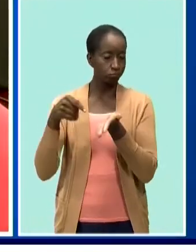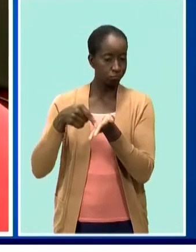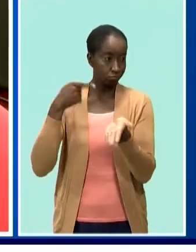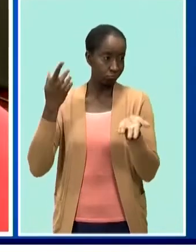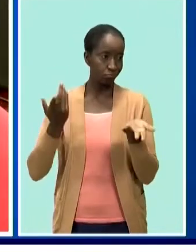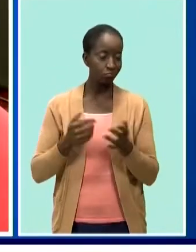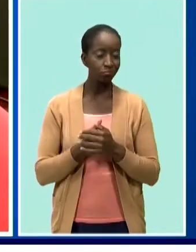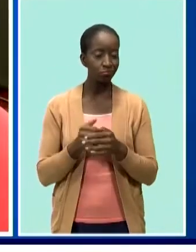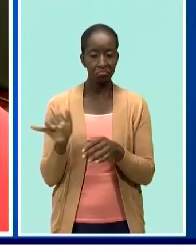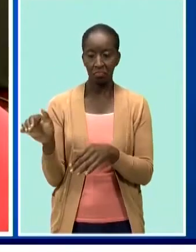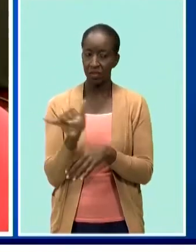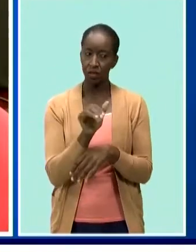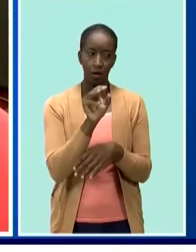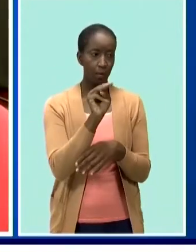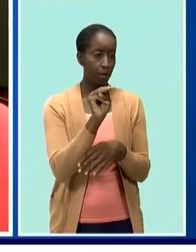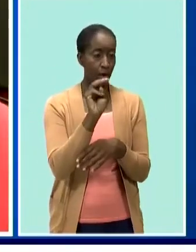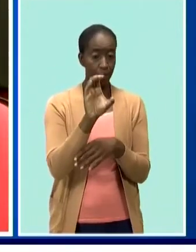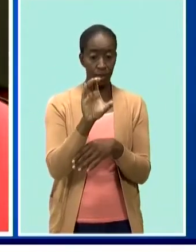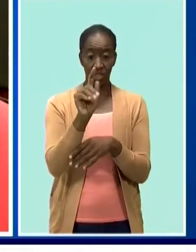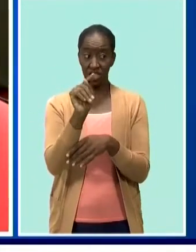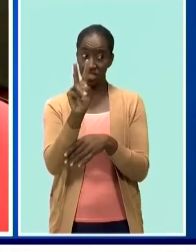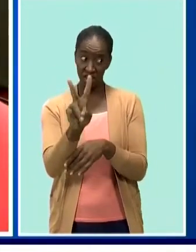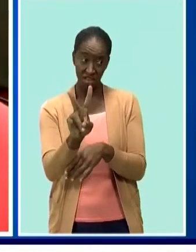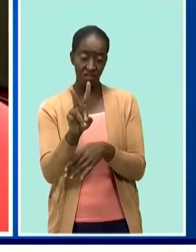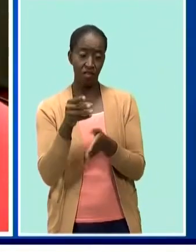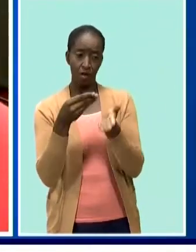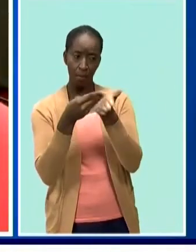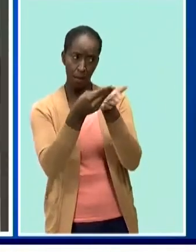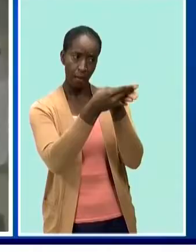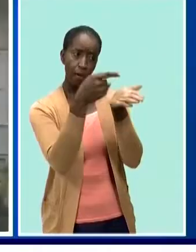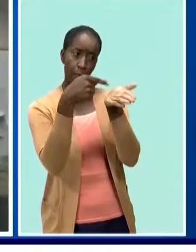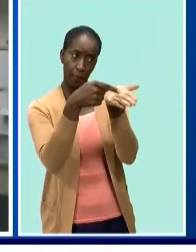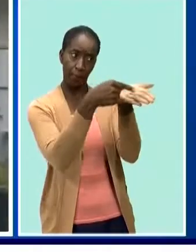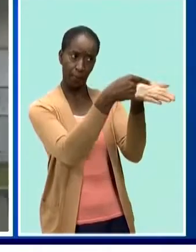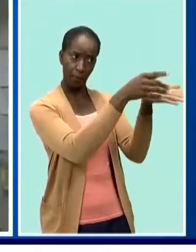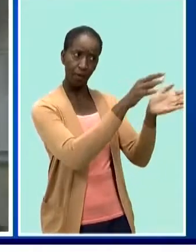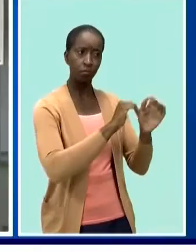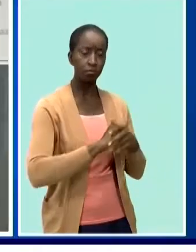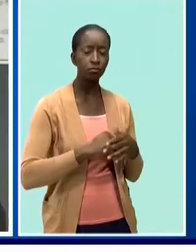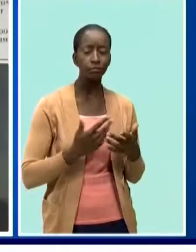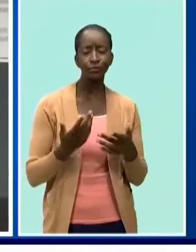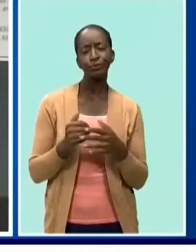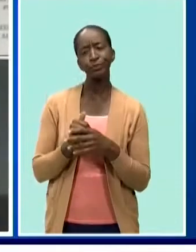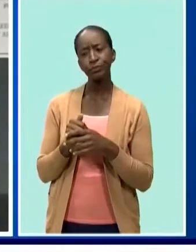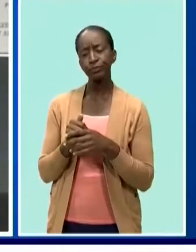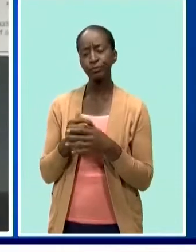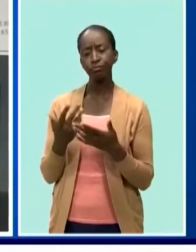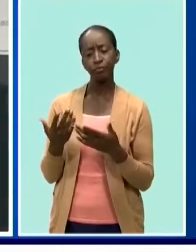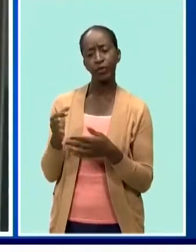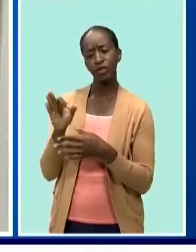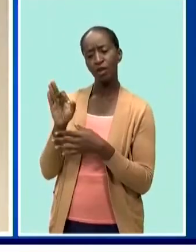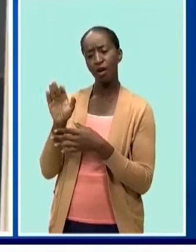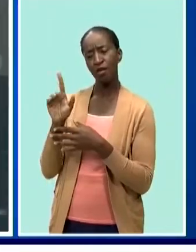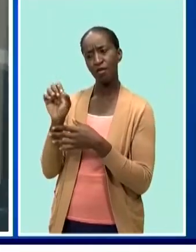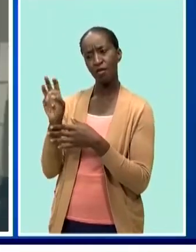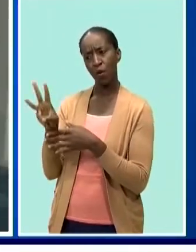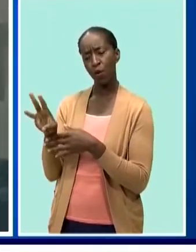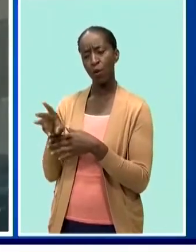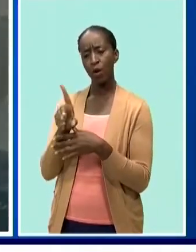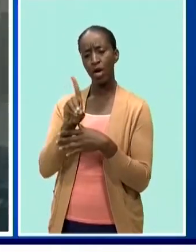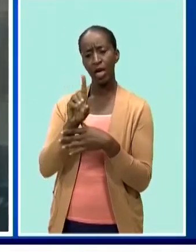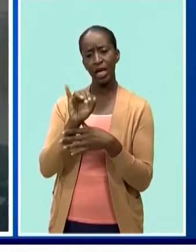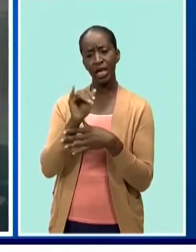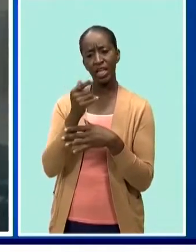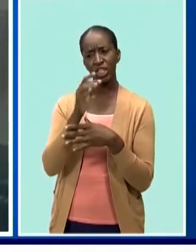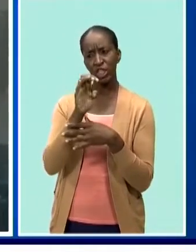same way how MCTV pays for its services. If I'm to understand it, the Flow and Digicel customers are not getting the best quality because